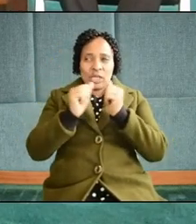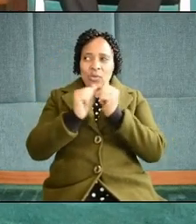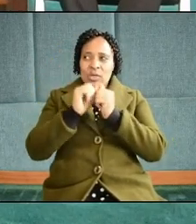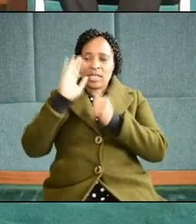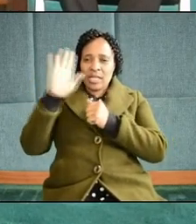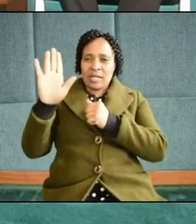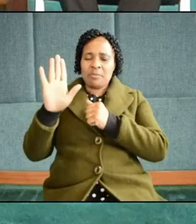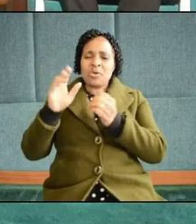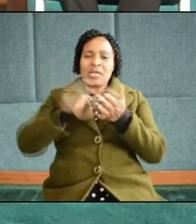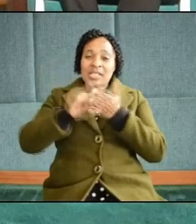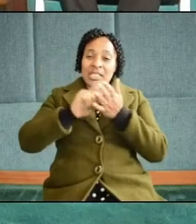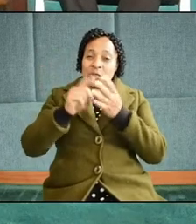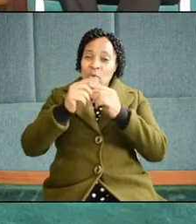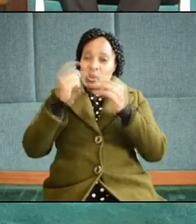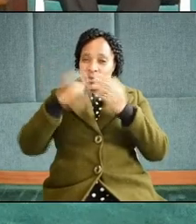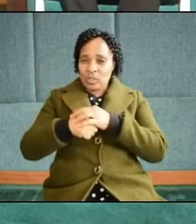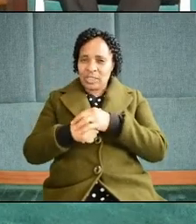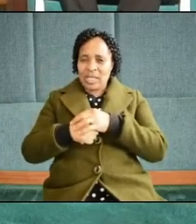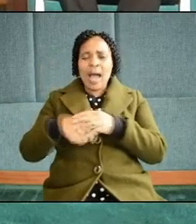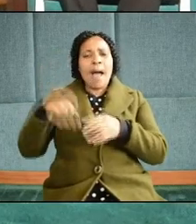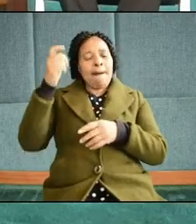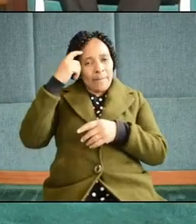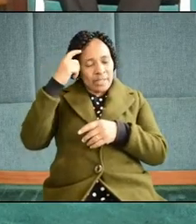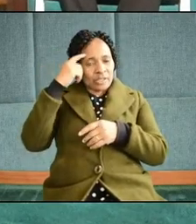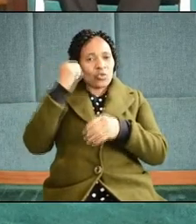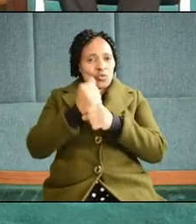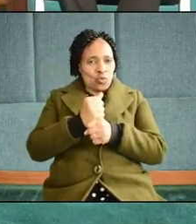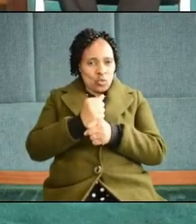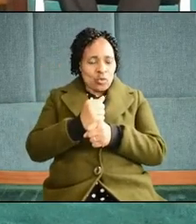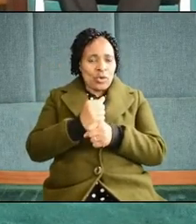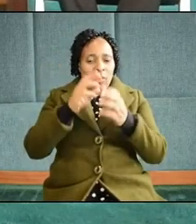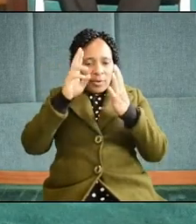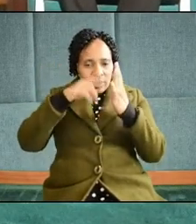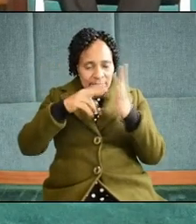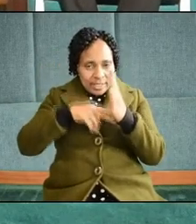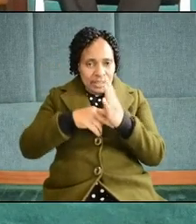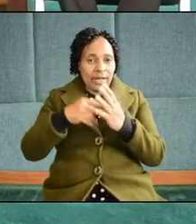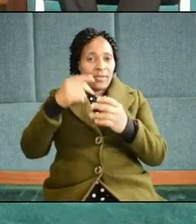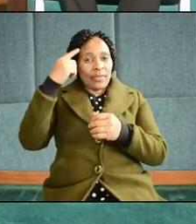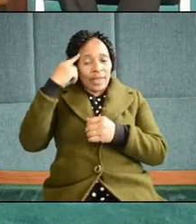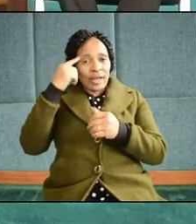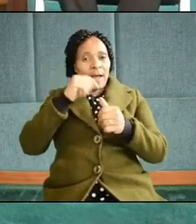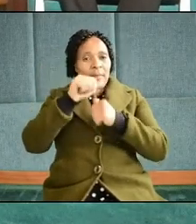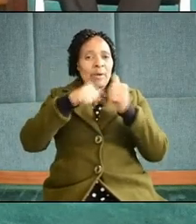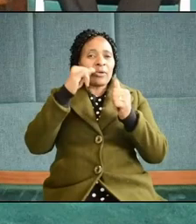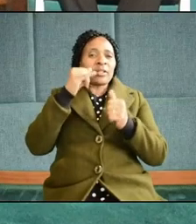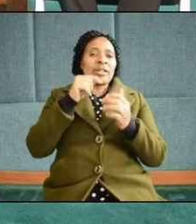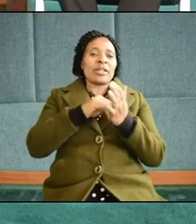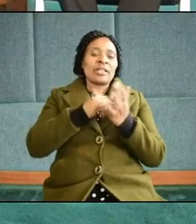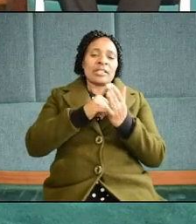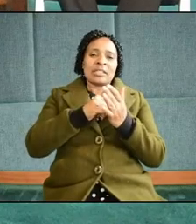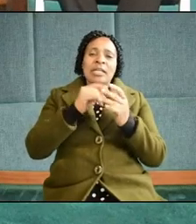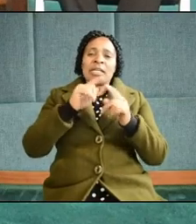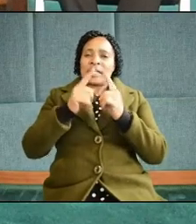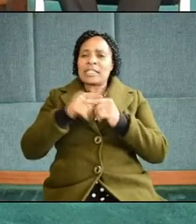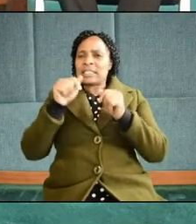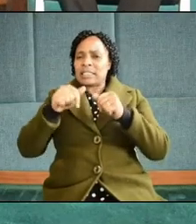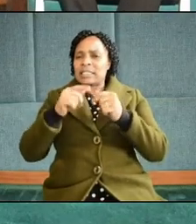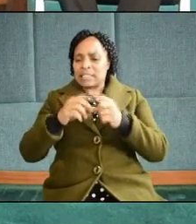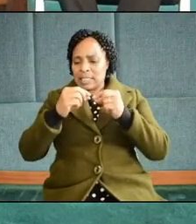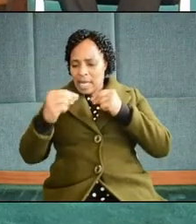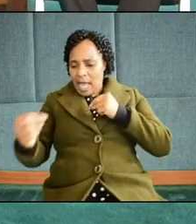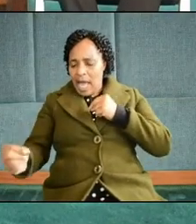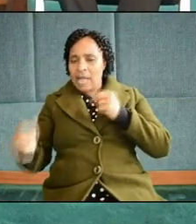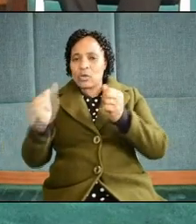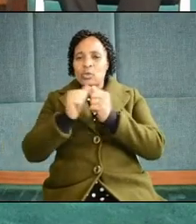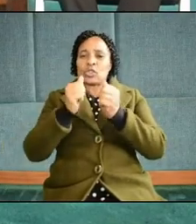written in His word, we have the ability to go and read and think about it and say, does this actually make sense? Mm-hmm. Yeah, is this in line with God's